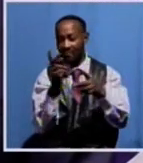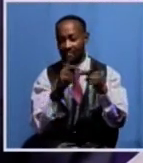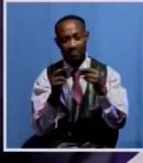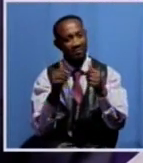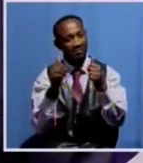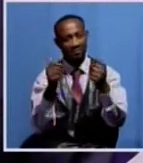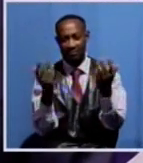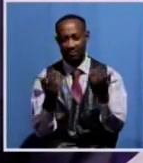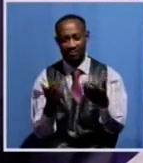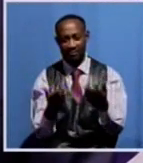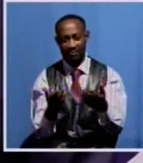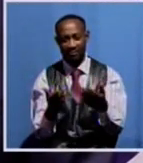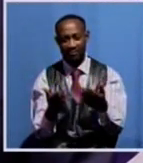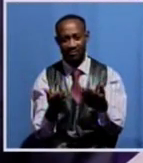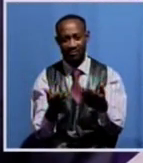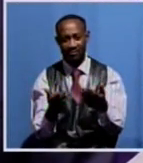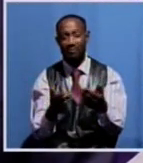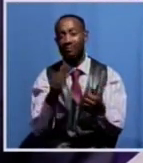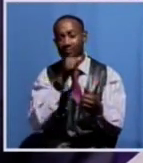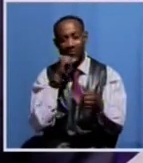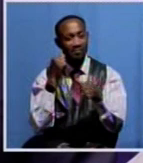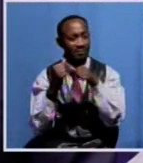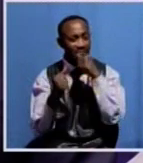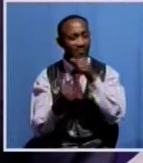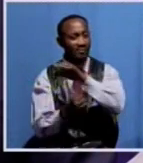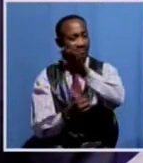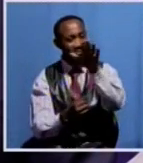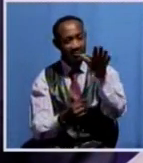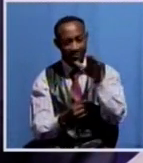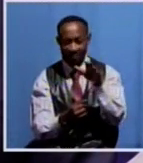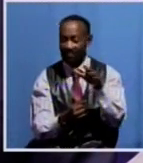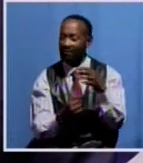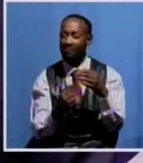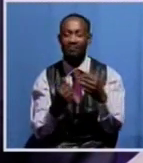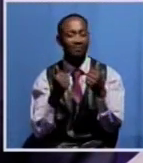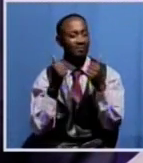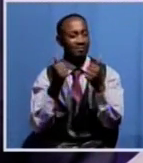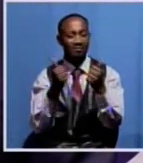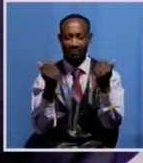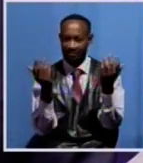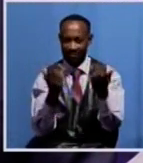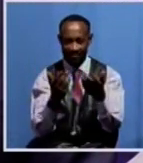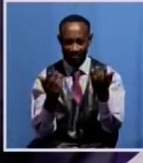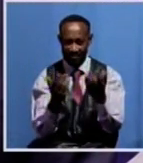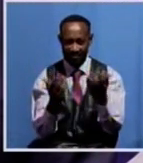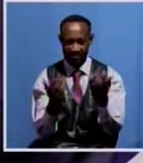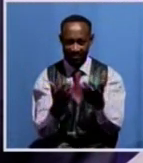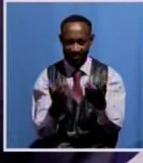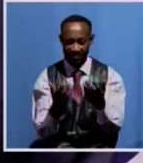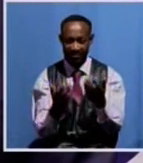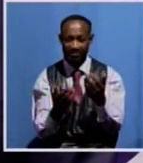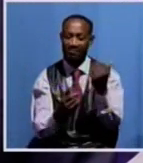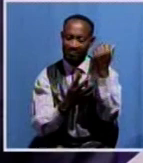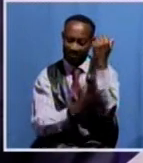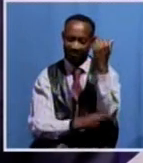So agriculture overall has been heavily affected by the poor performance, by the poor